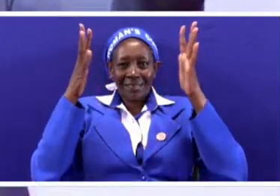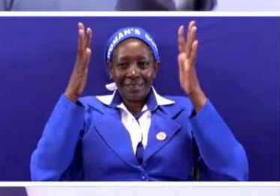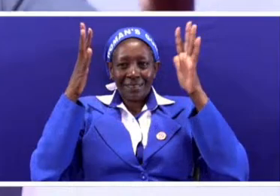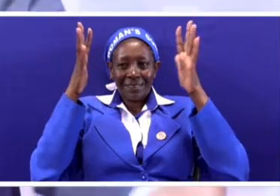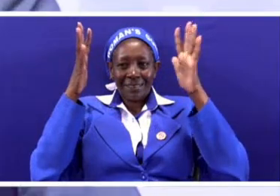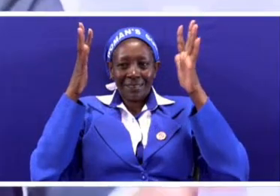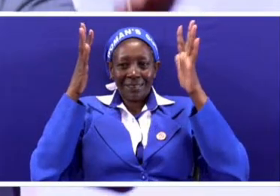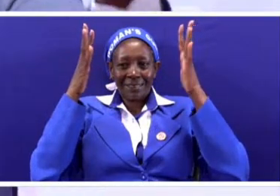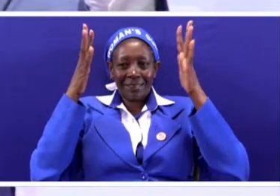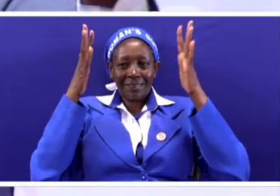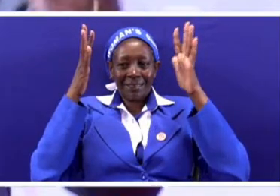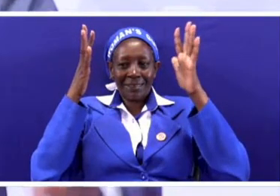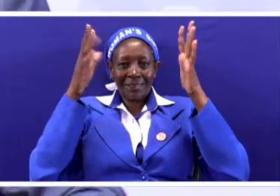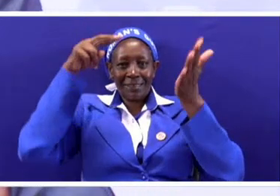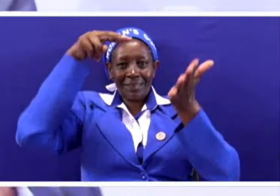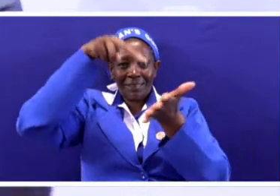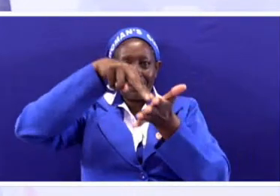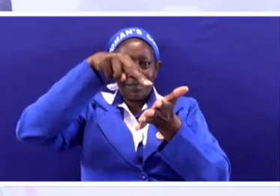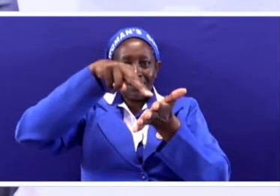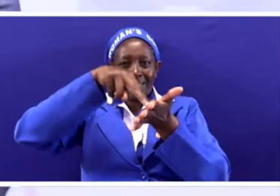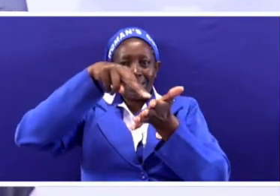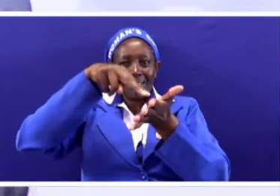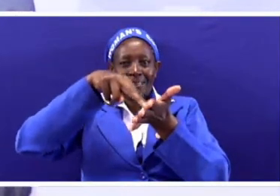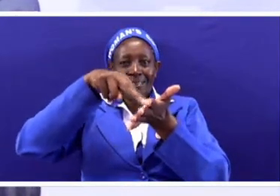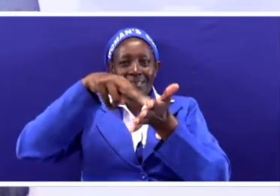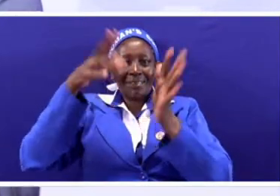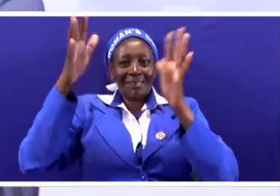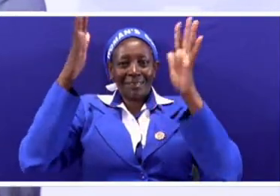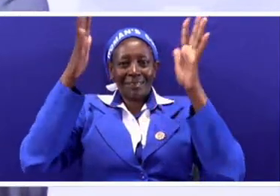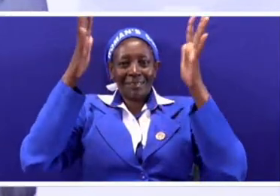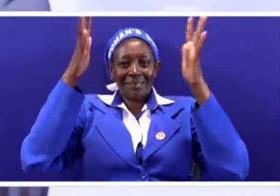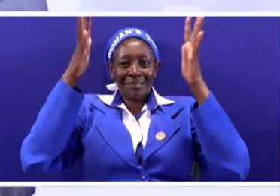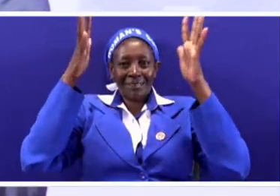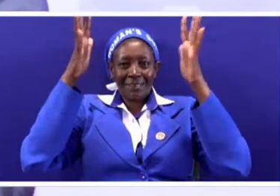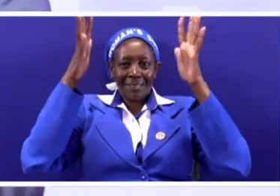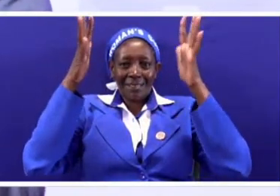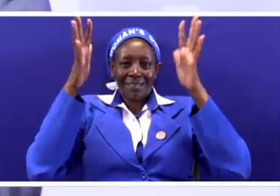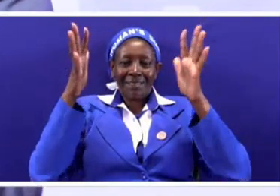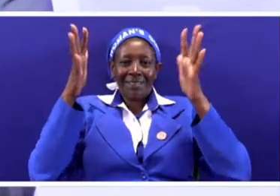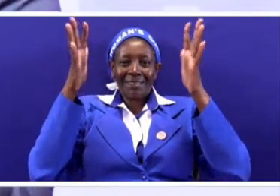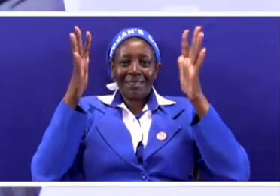ovation. A standing ovation as we clap.